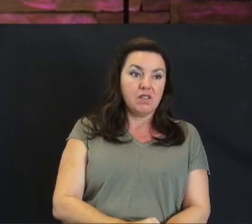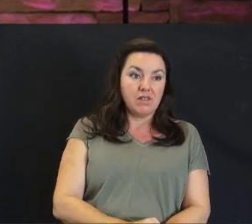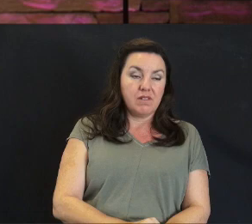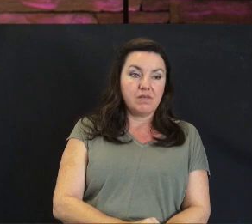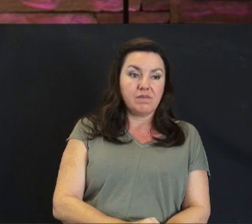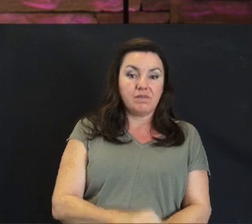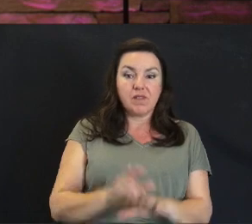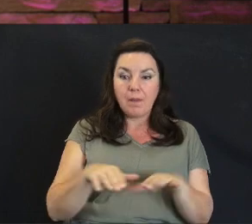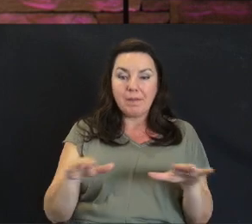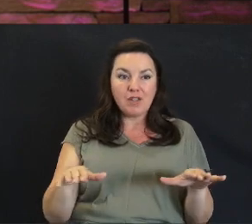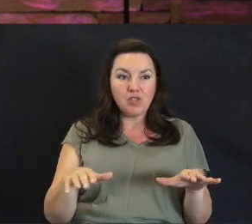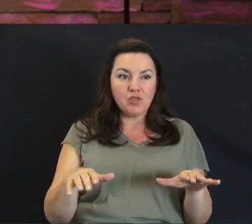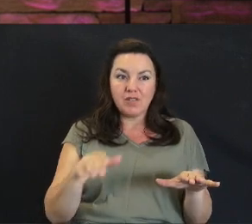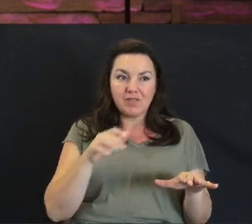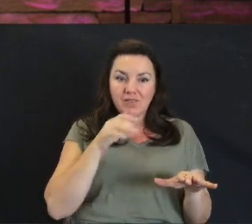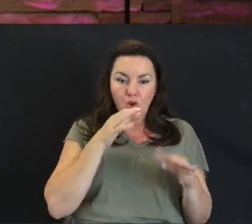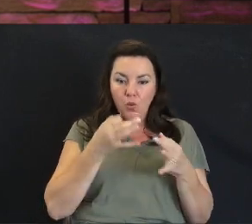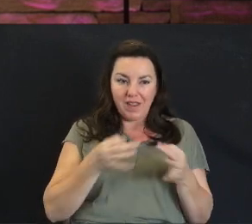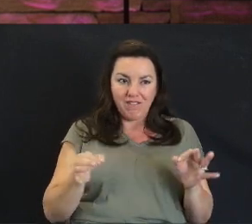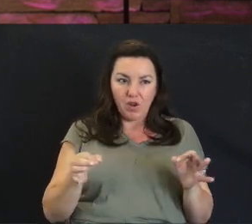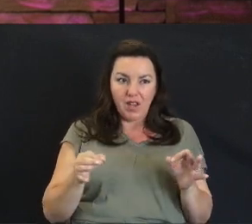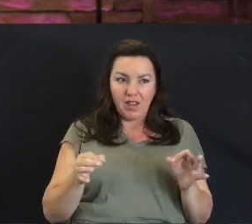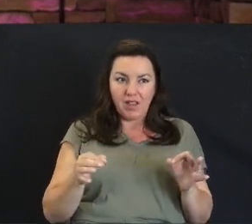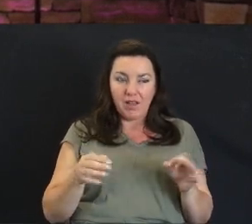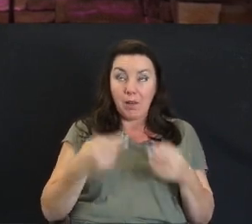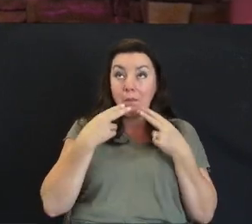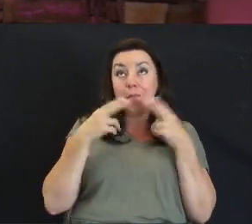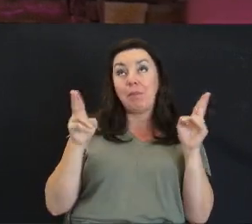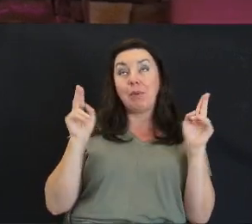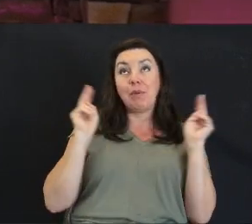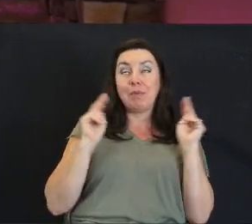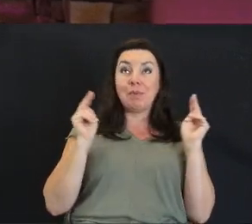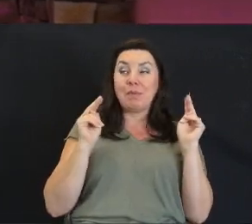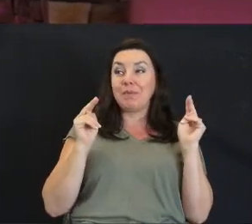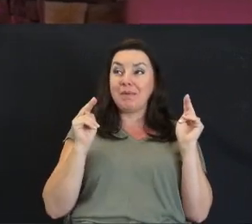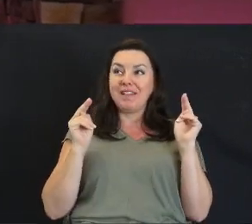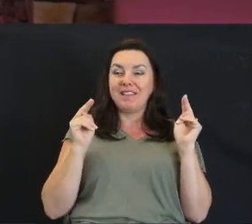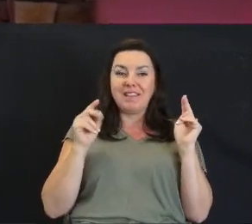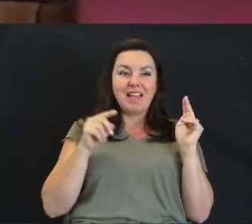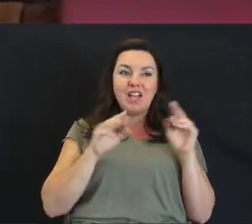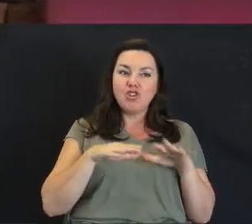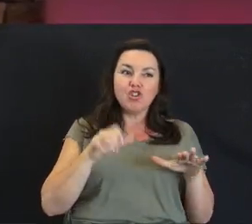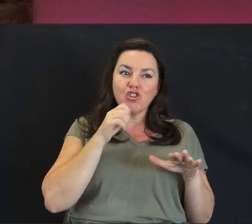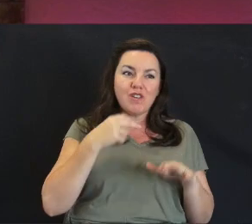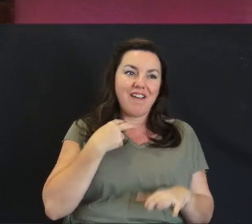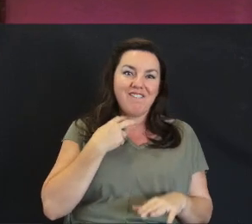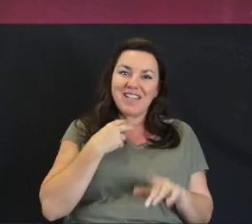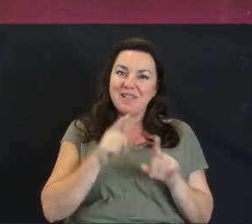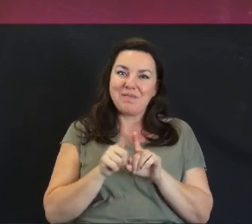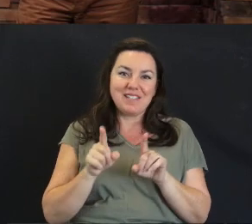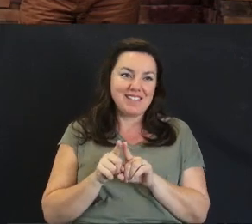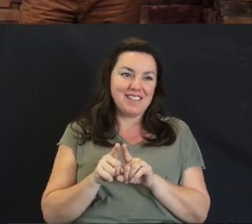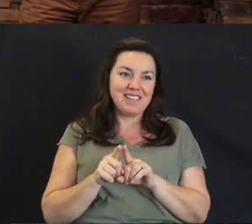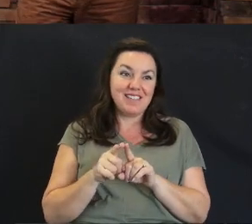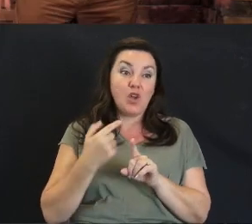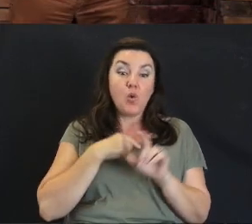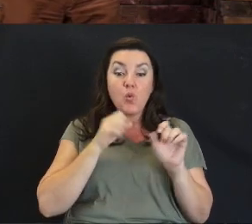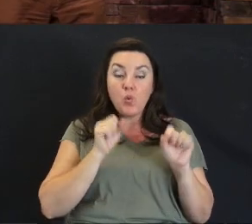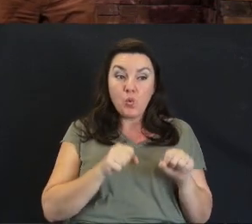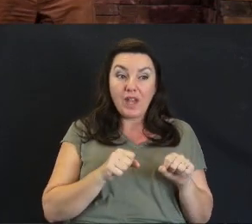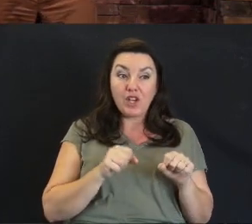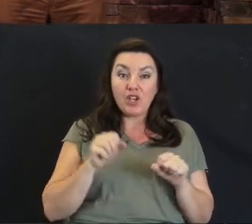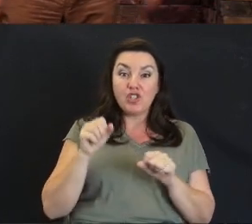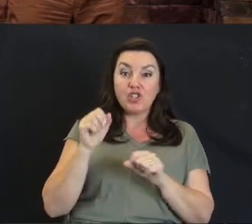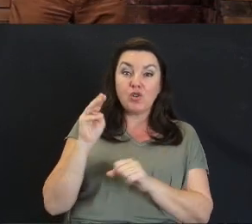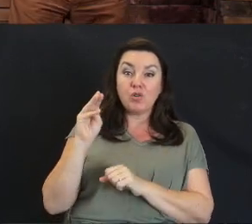But children Don't get a free pass We're not going to make Children's victims here Right Because that's what we can do That's what